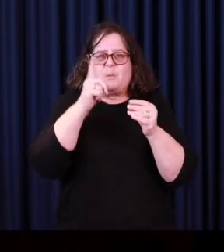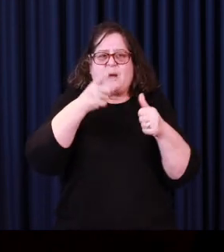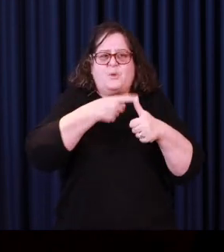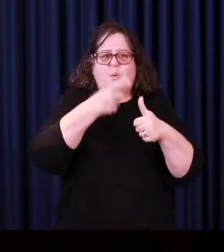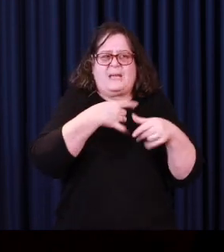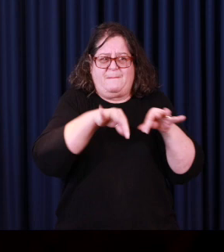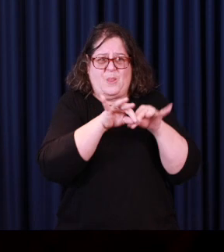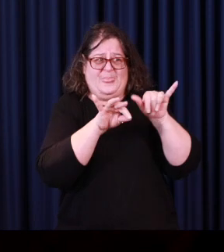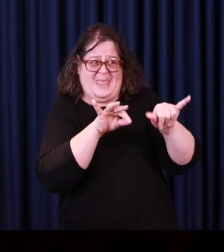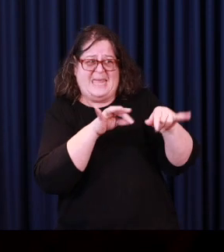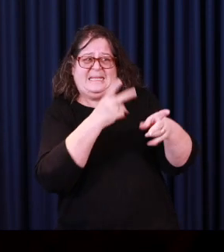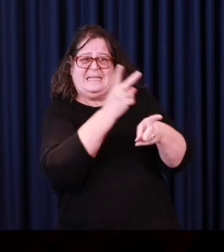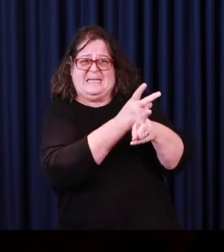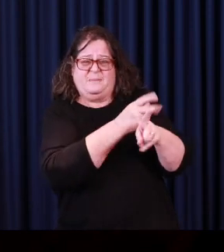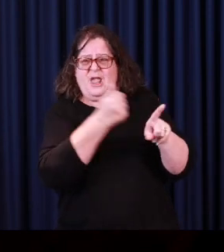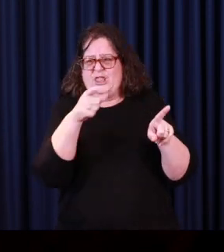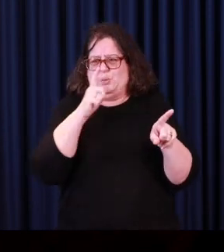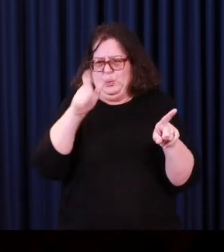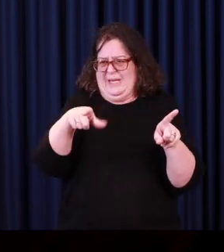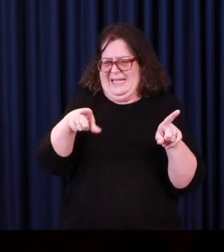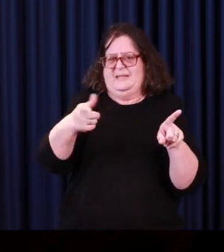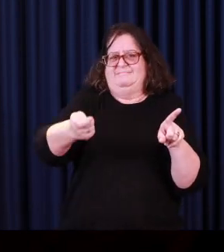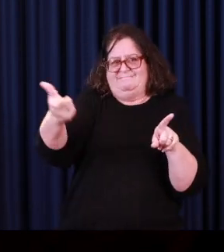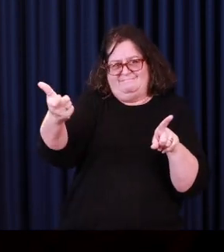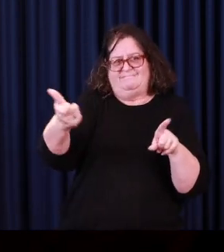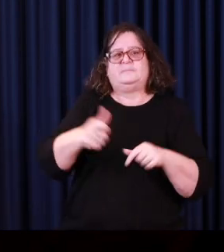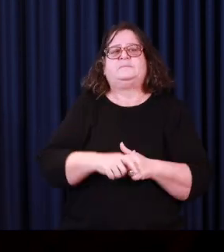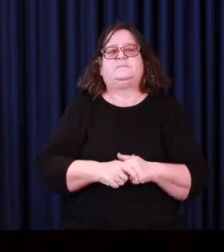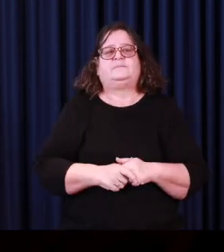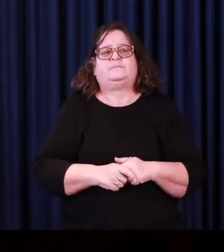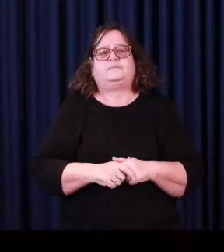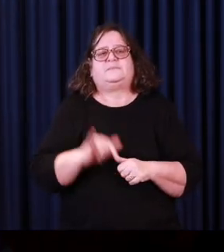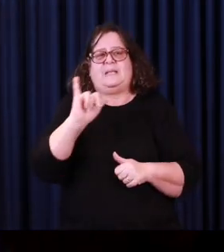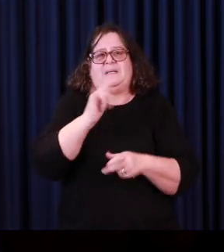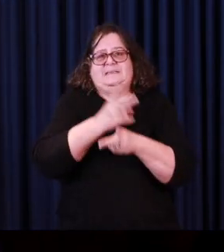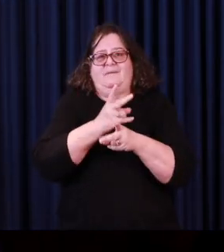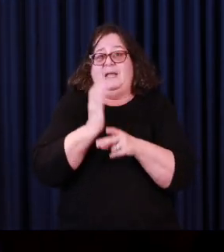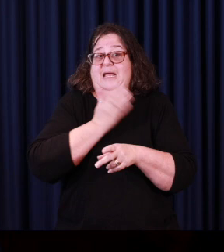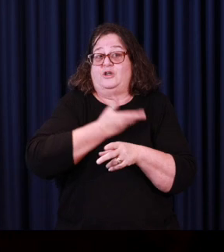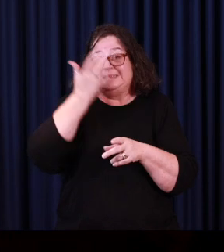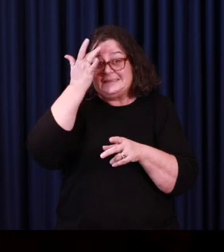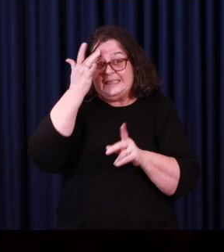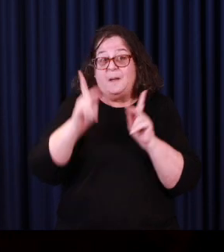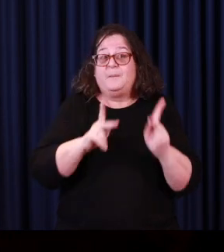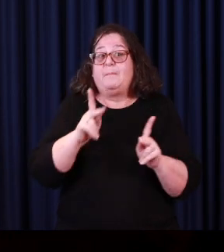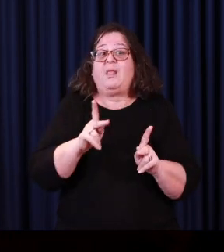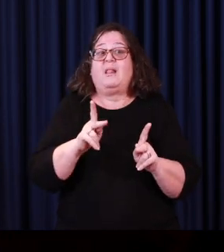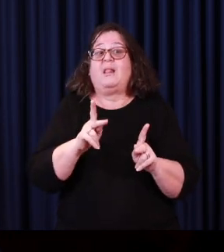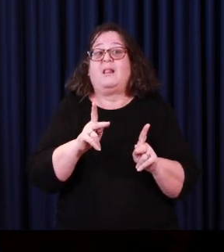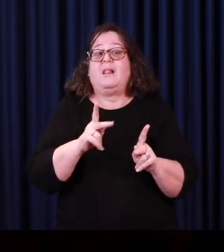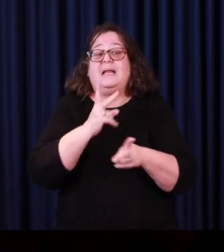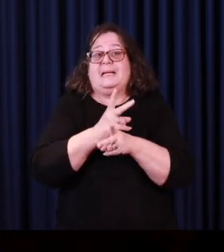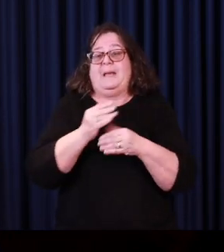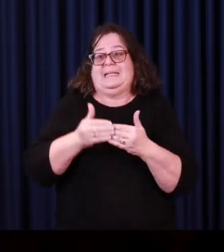taking care of our sick, and keeping our neighborhood safe. We can complete all this and